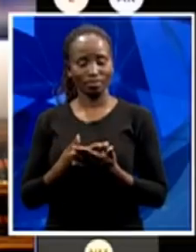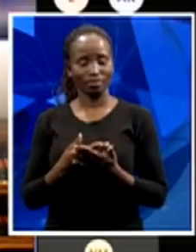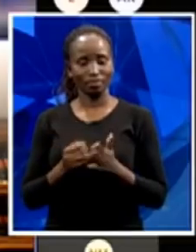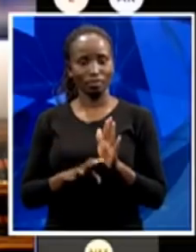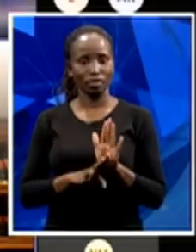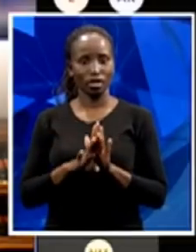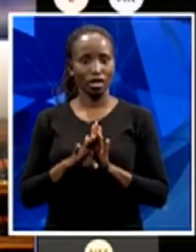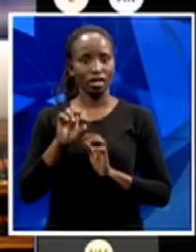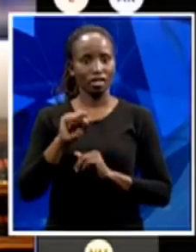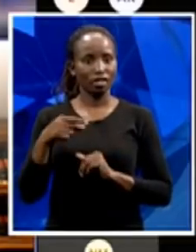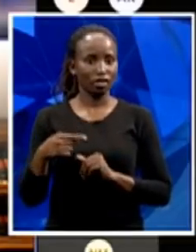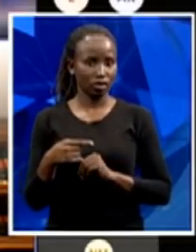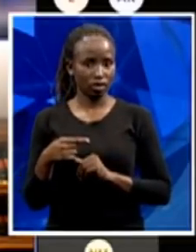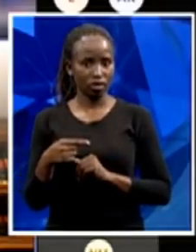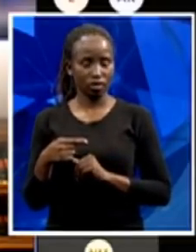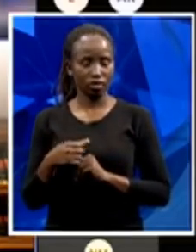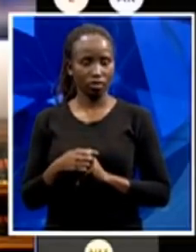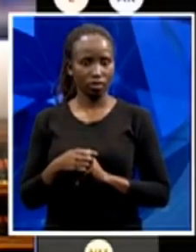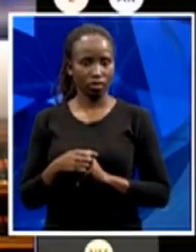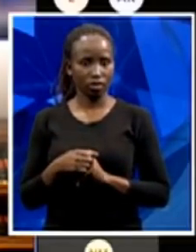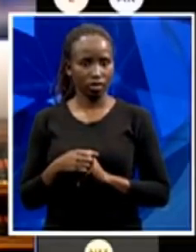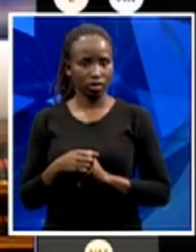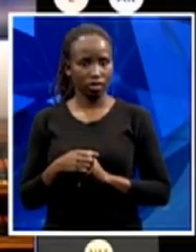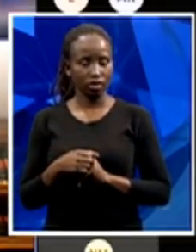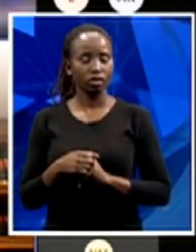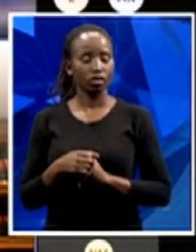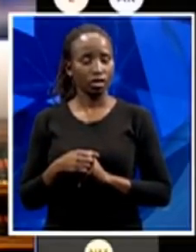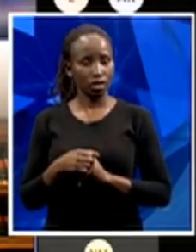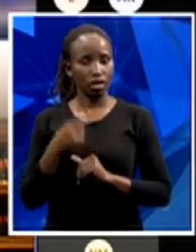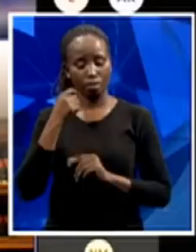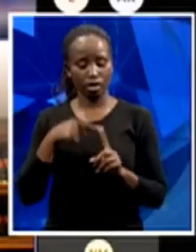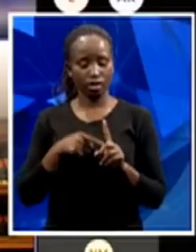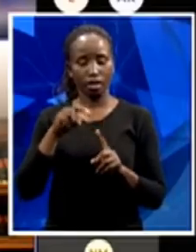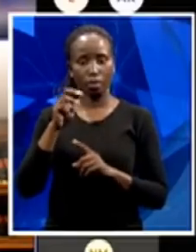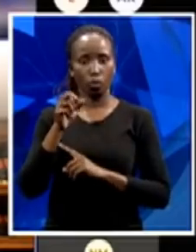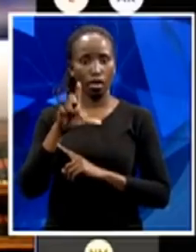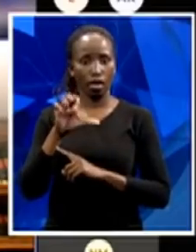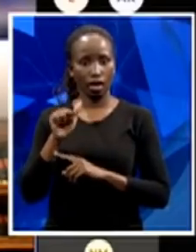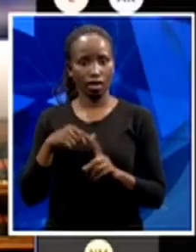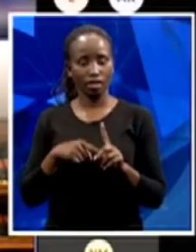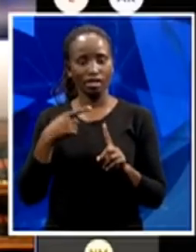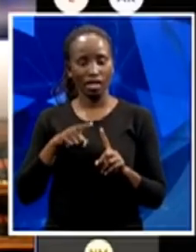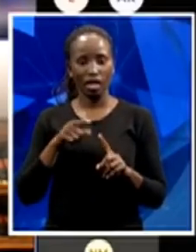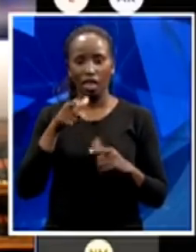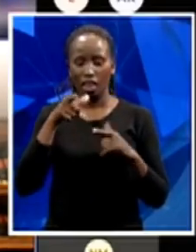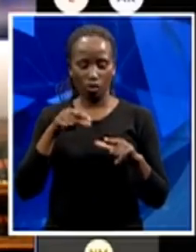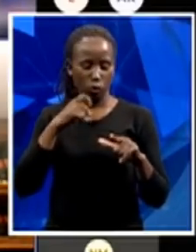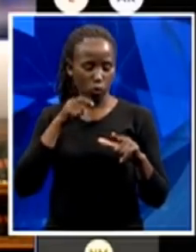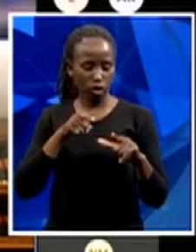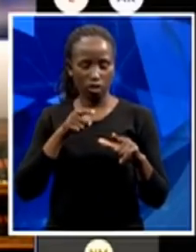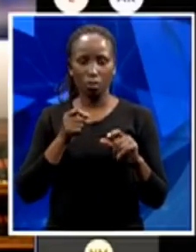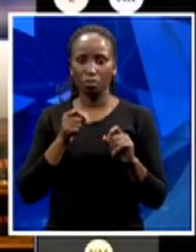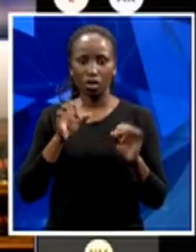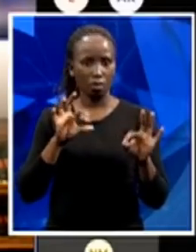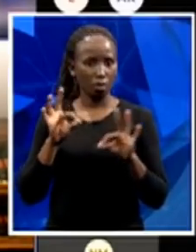Mr. Mawere has argued that the use of the language appropriate circumstances must mean that whenever